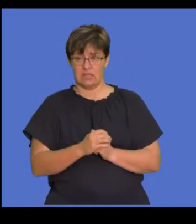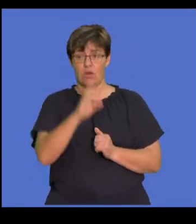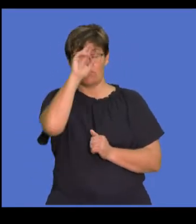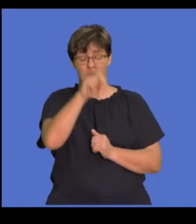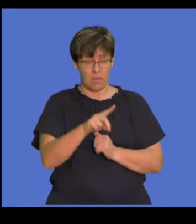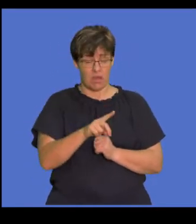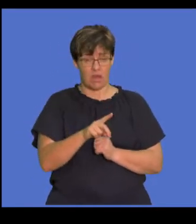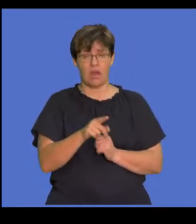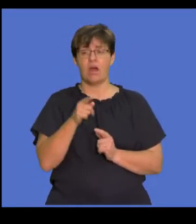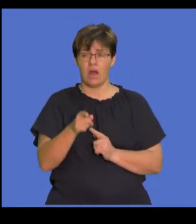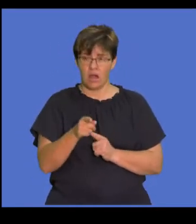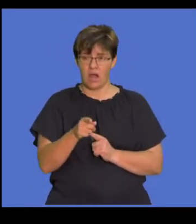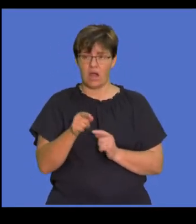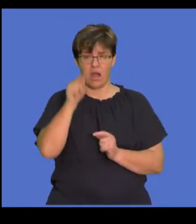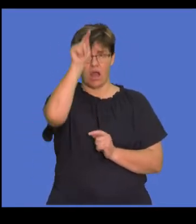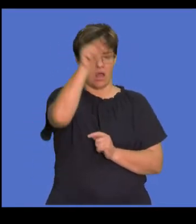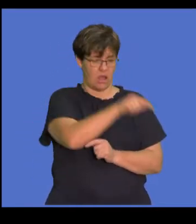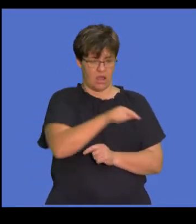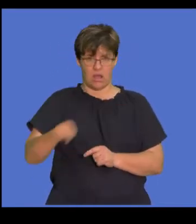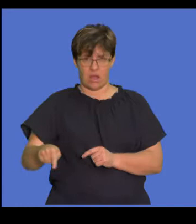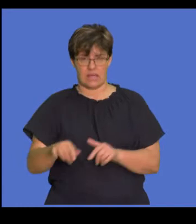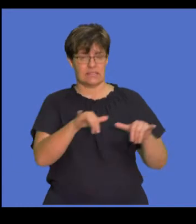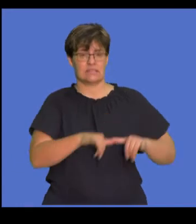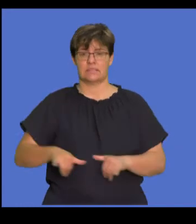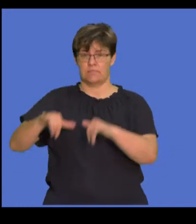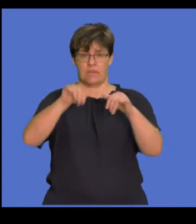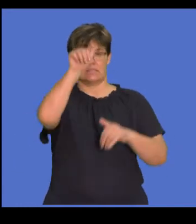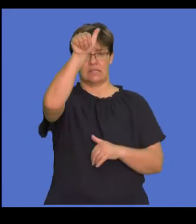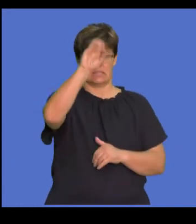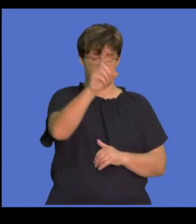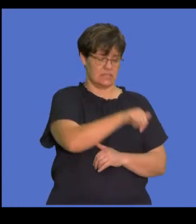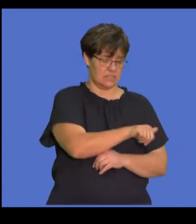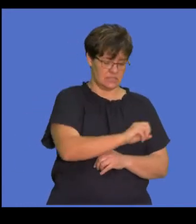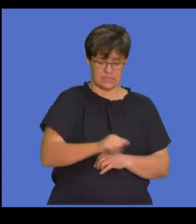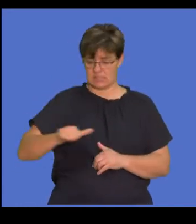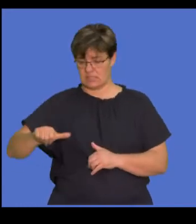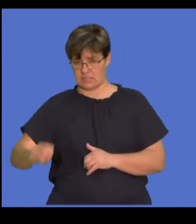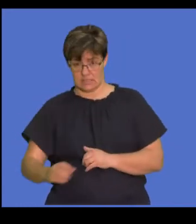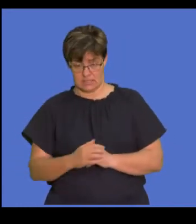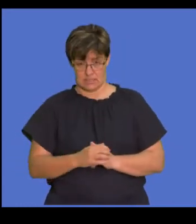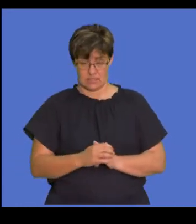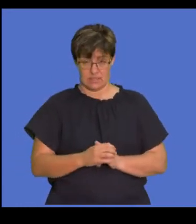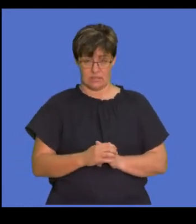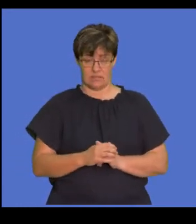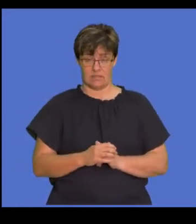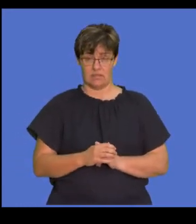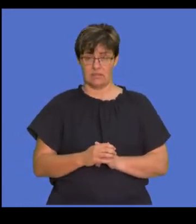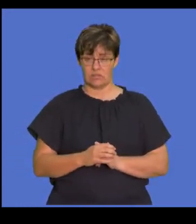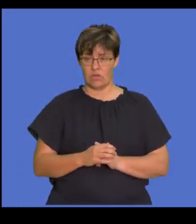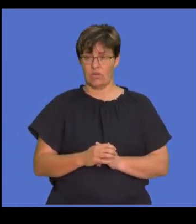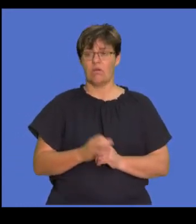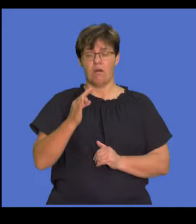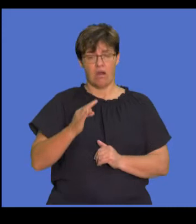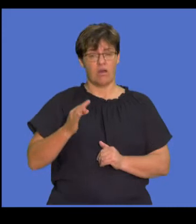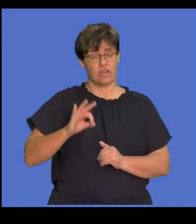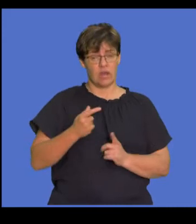remember, with an equilateral triangle, all angles are equal to 60 degrees. And then to find the